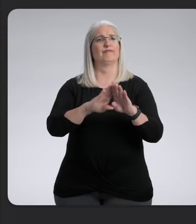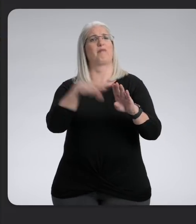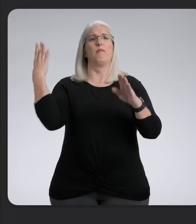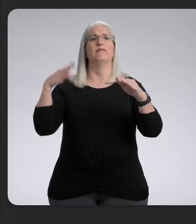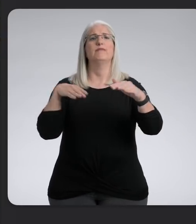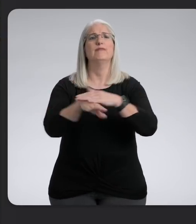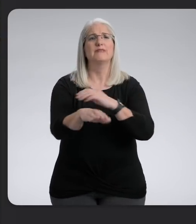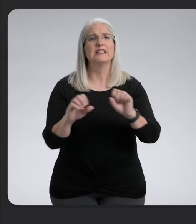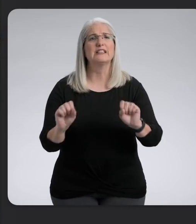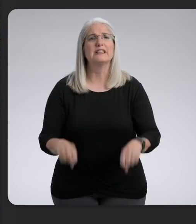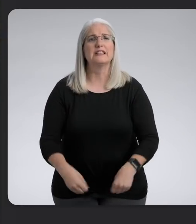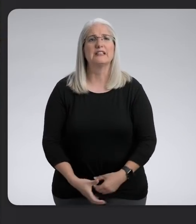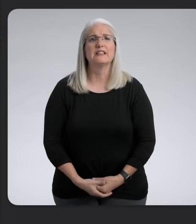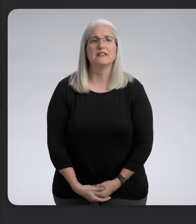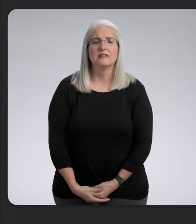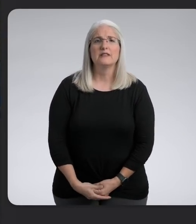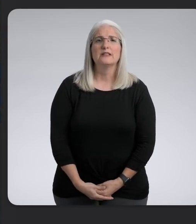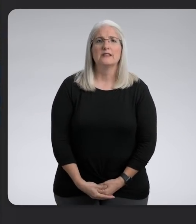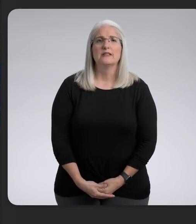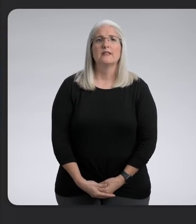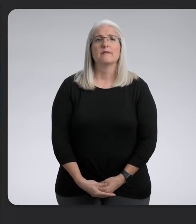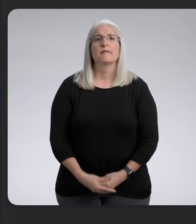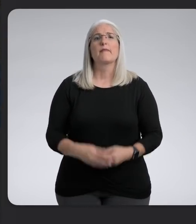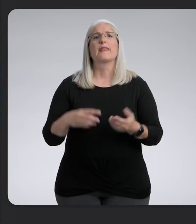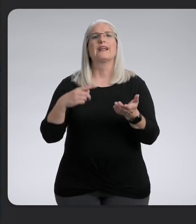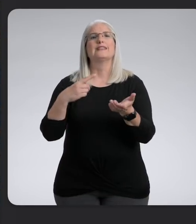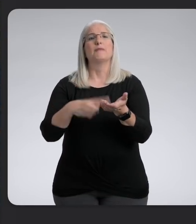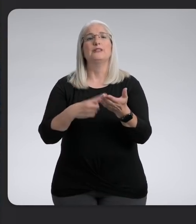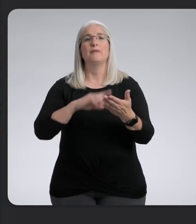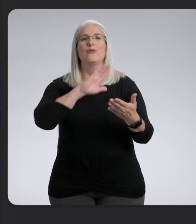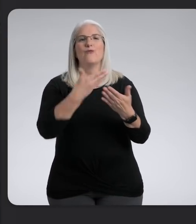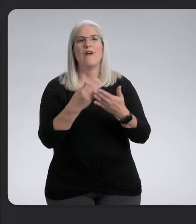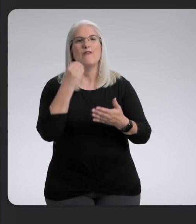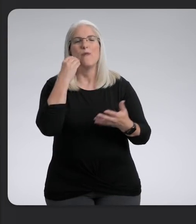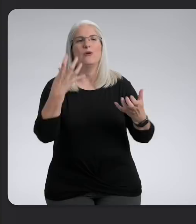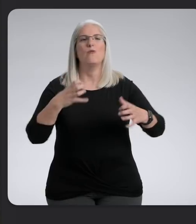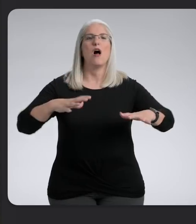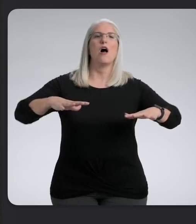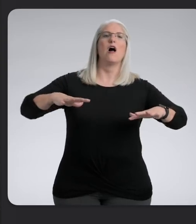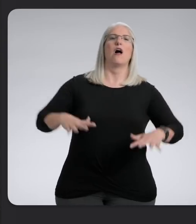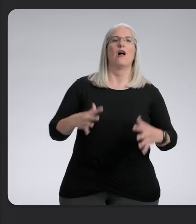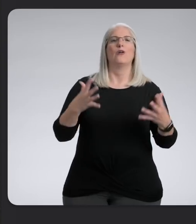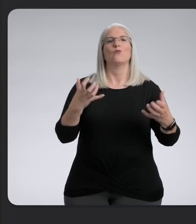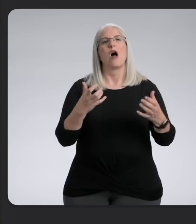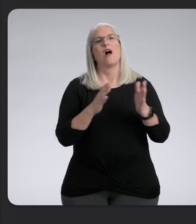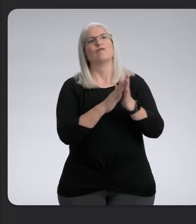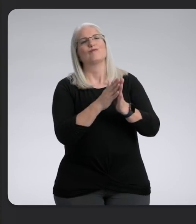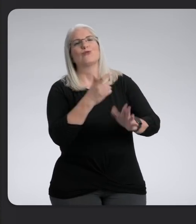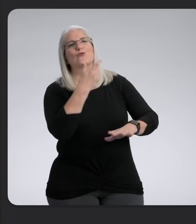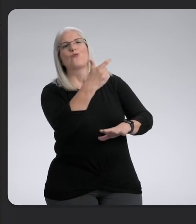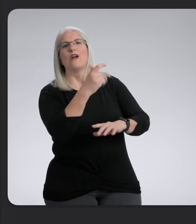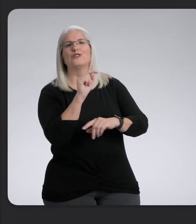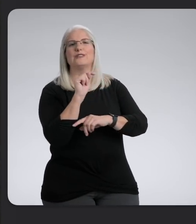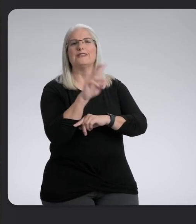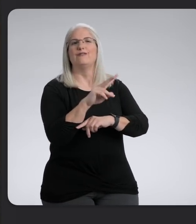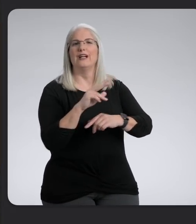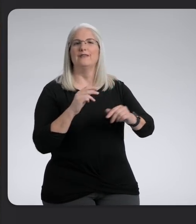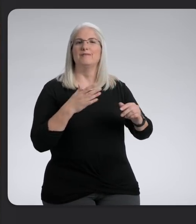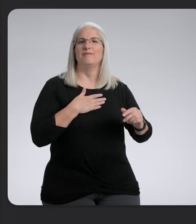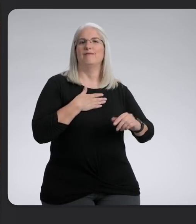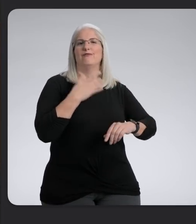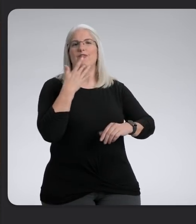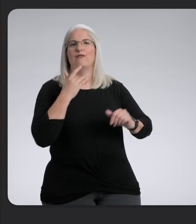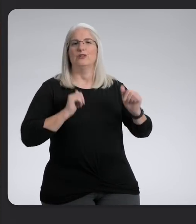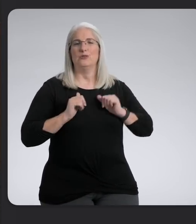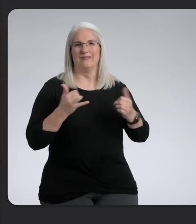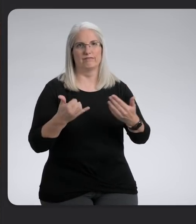that. Now, sometimes when you get home, you just can't wait to watch your favorite show. So we made that easier than ever.